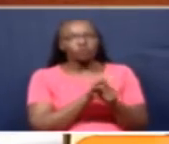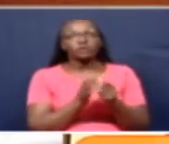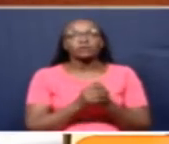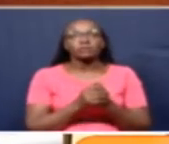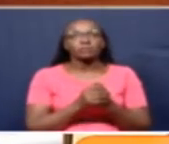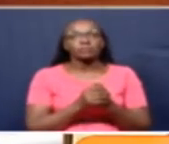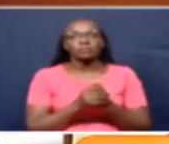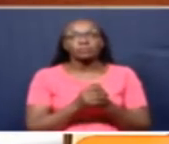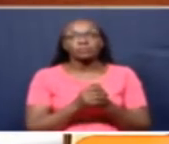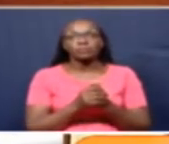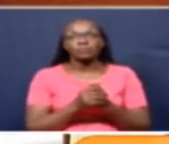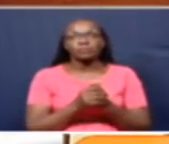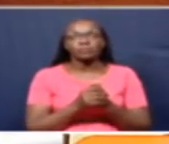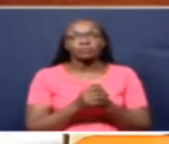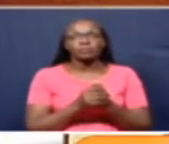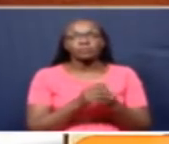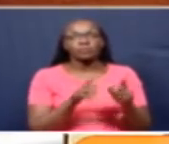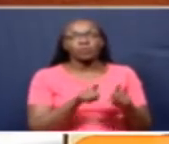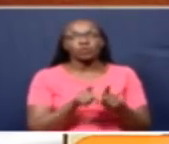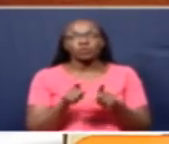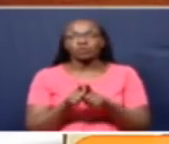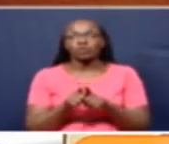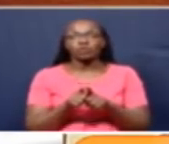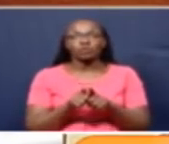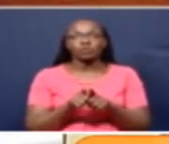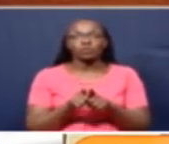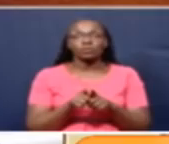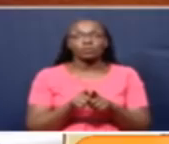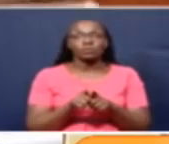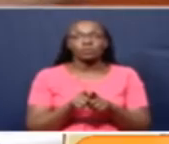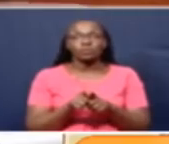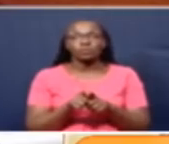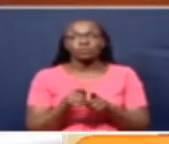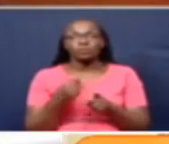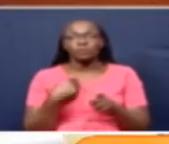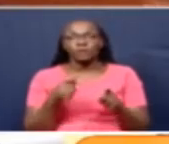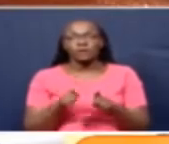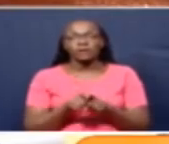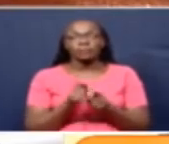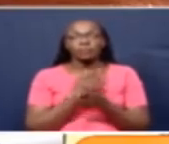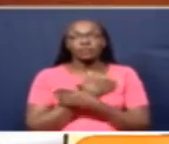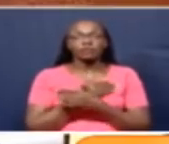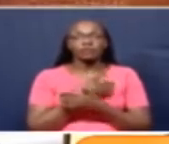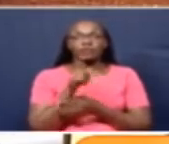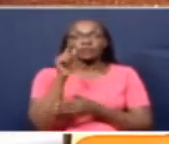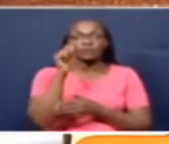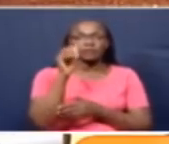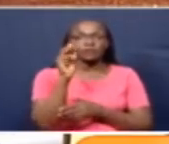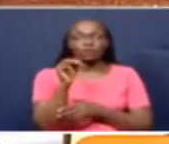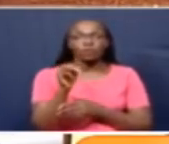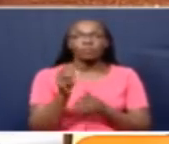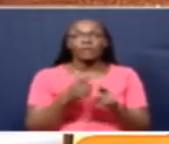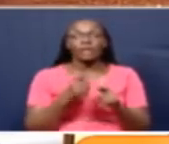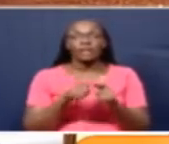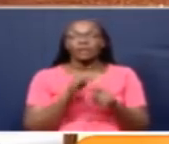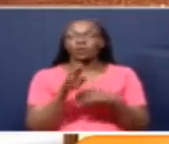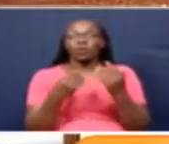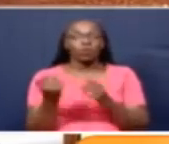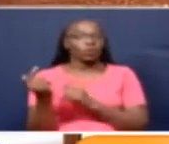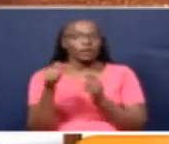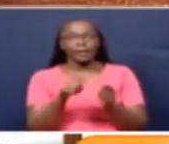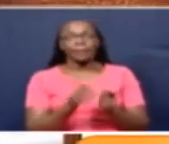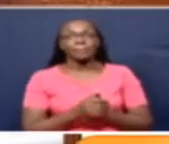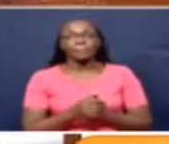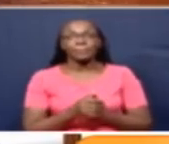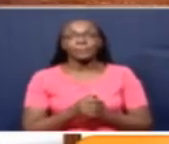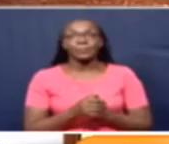dancer? And Pamela. Pamela were friends. You know, I was a friend with Tom and Pamela. Yeah. And they came.